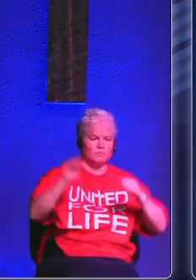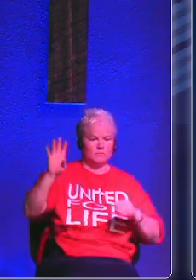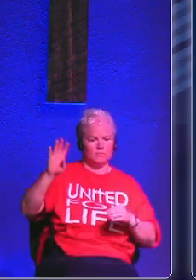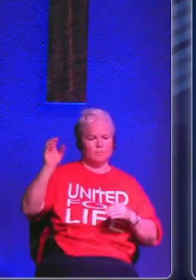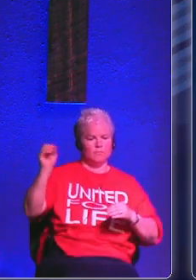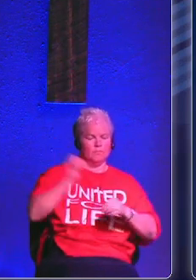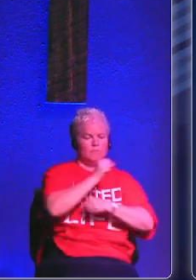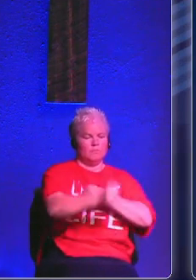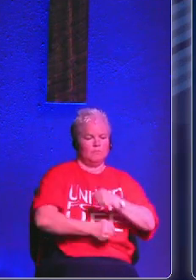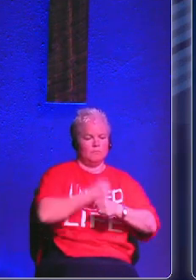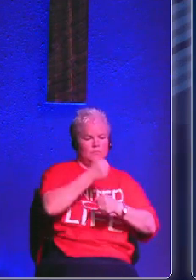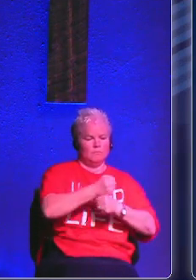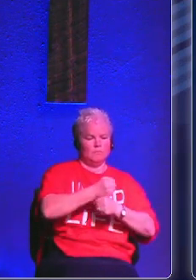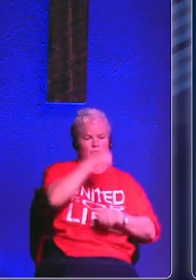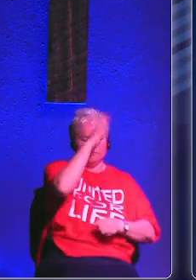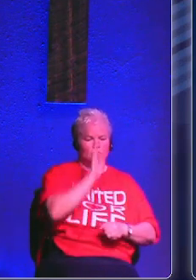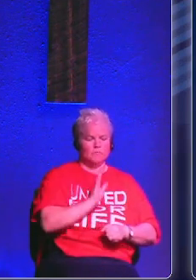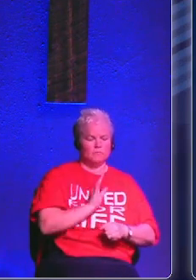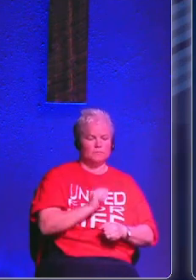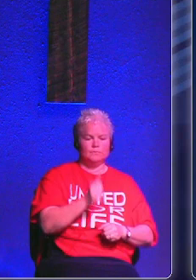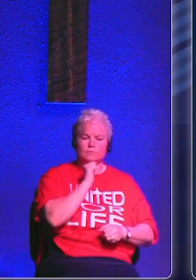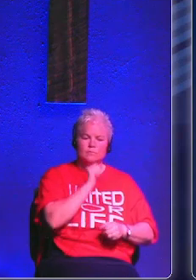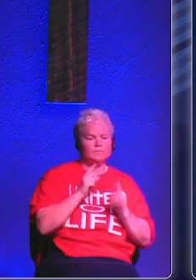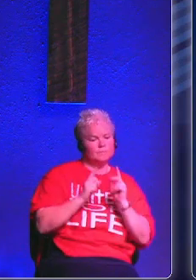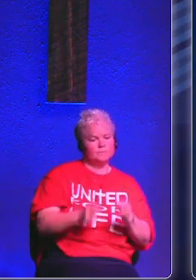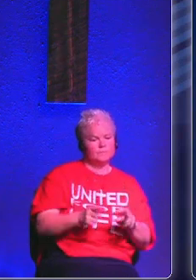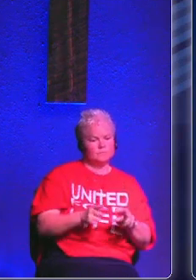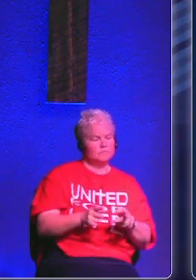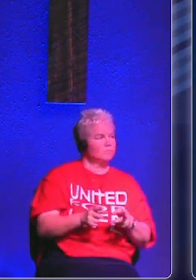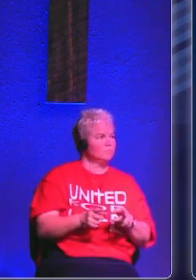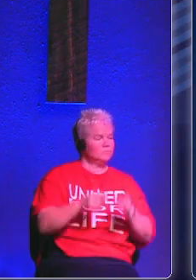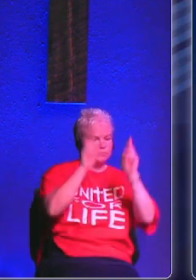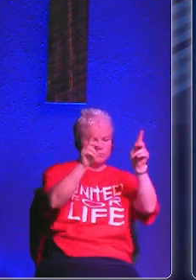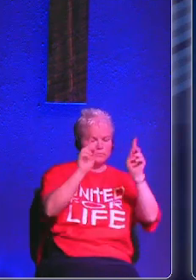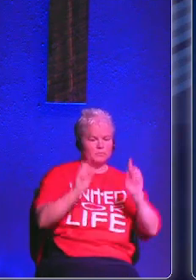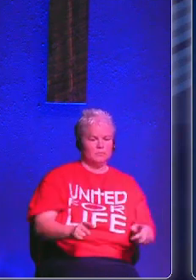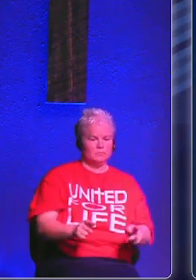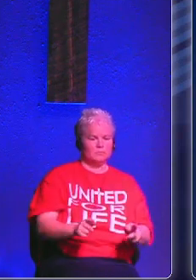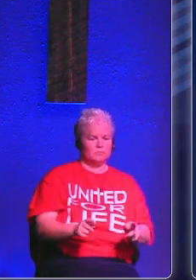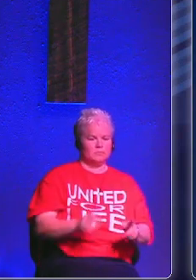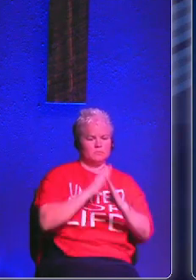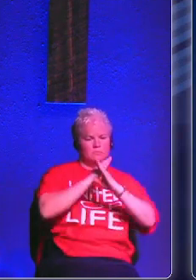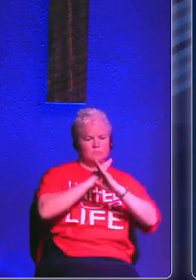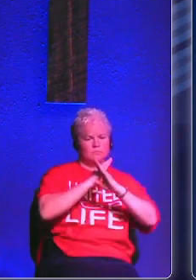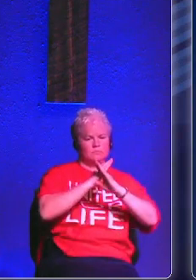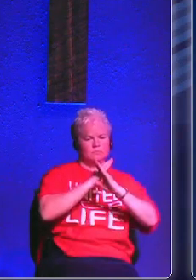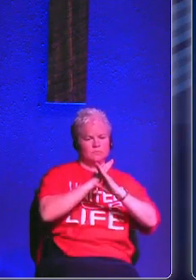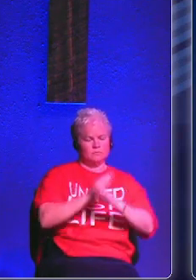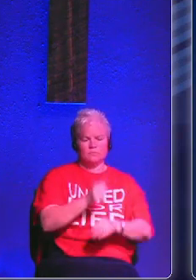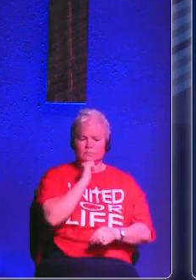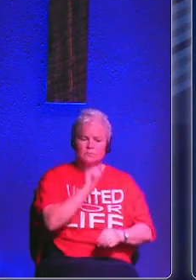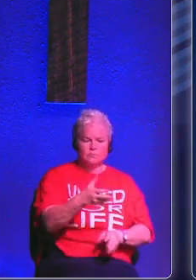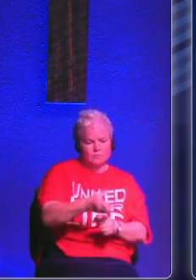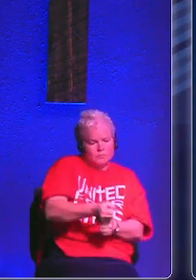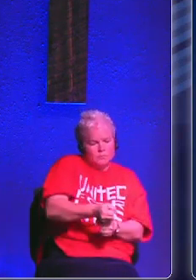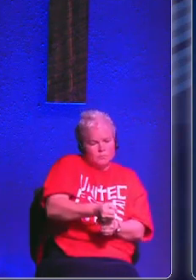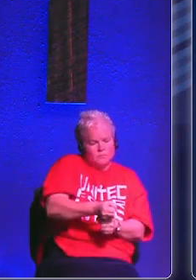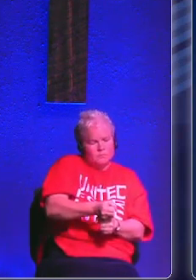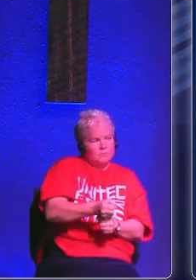40 years. See, God wasn't going to reward people that rebelled against him, who didn't trust